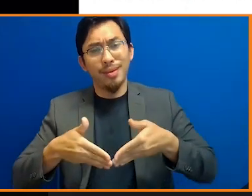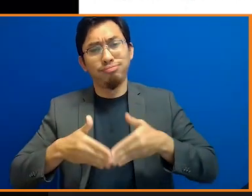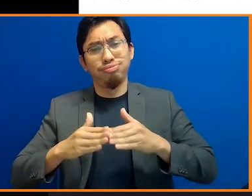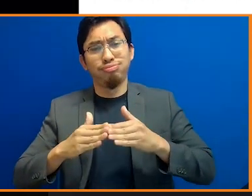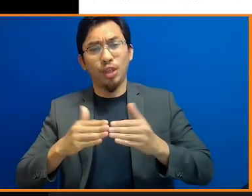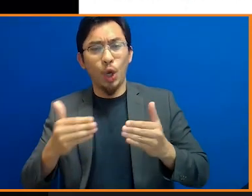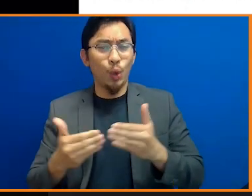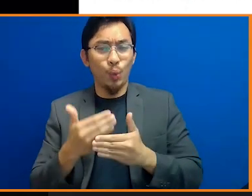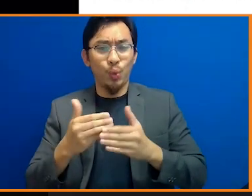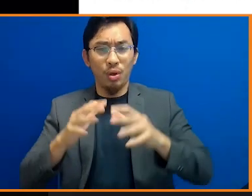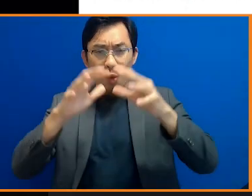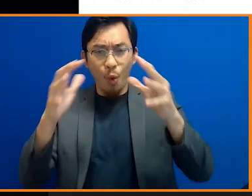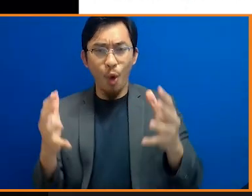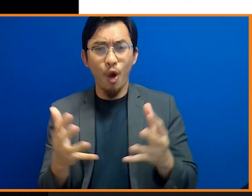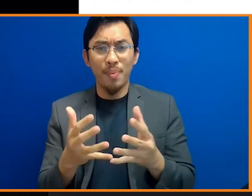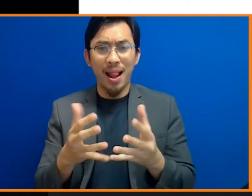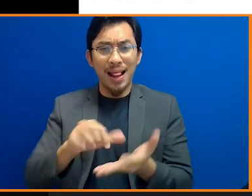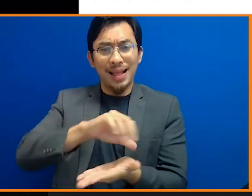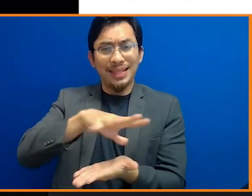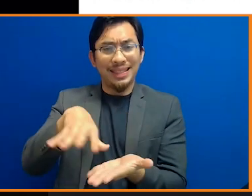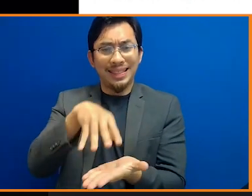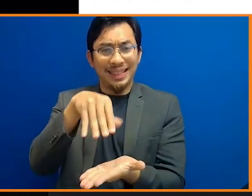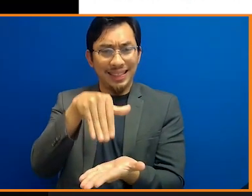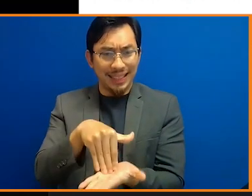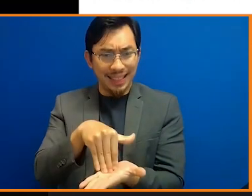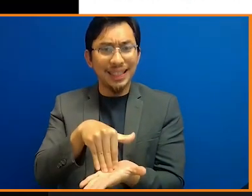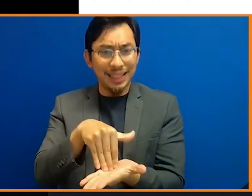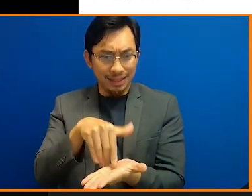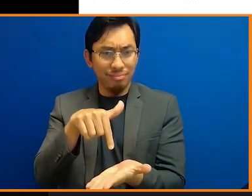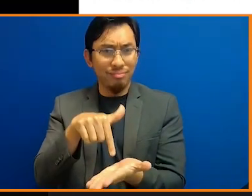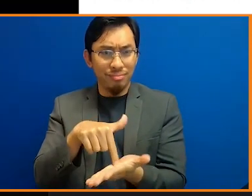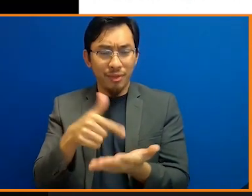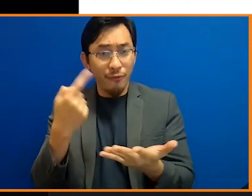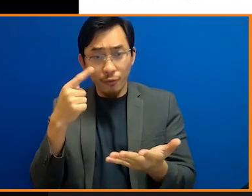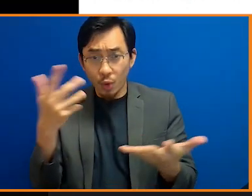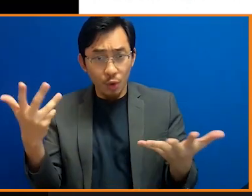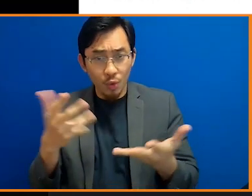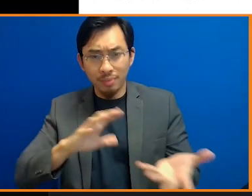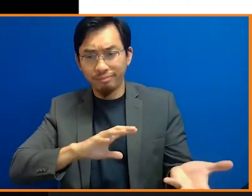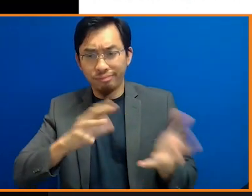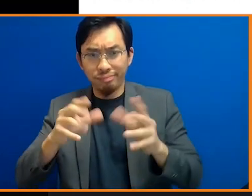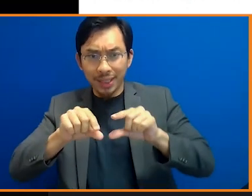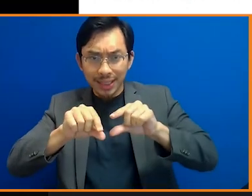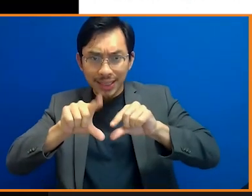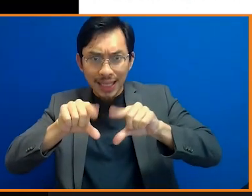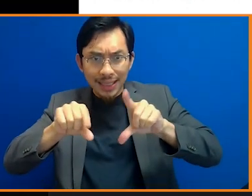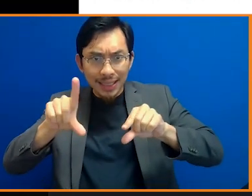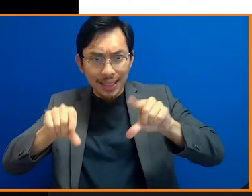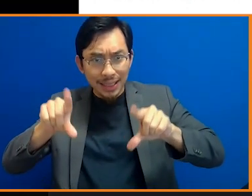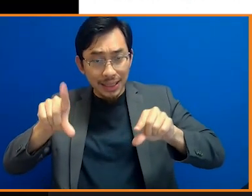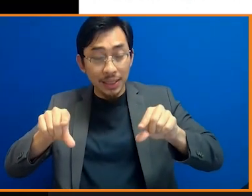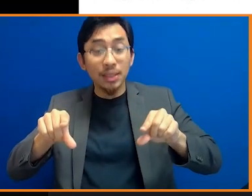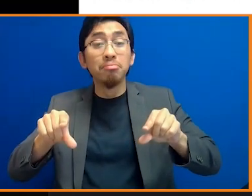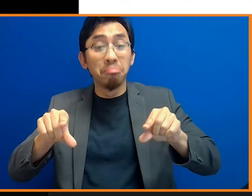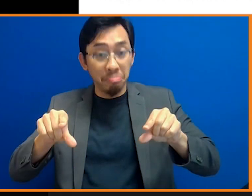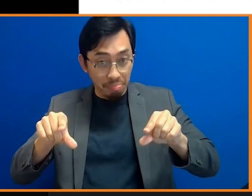we establish a new global center for disaster